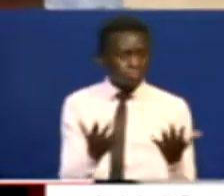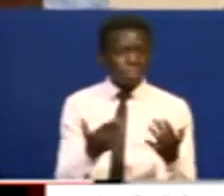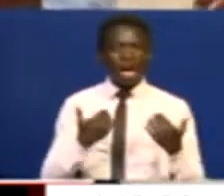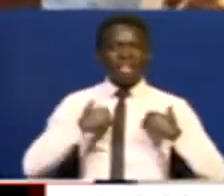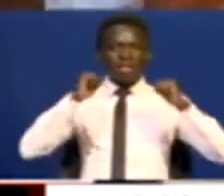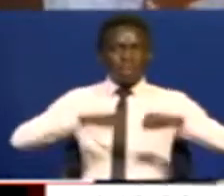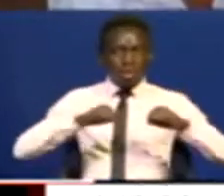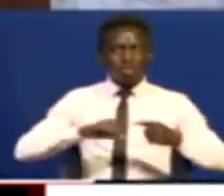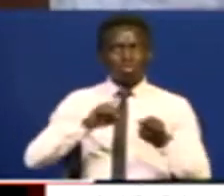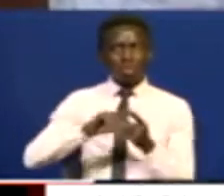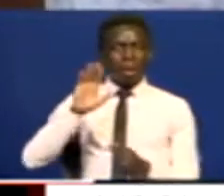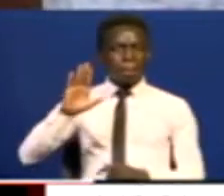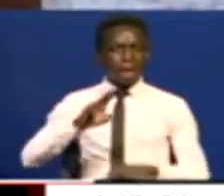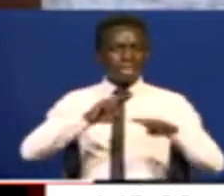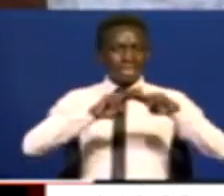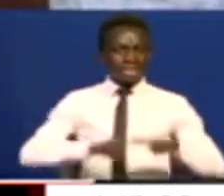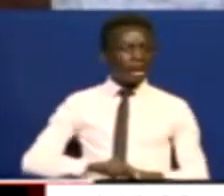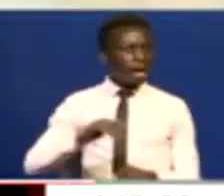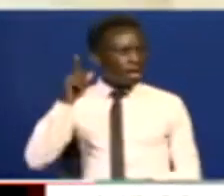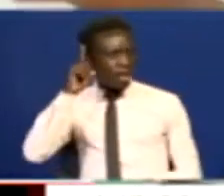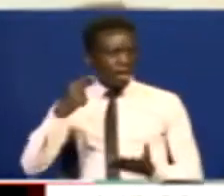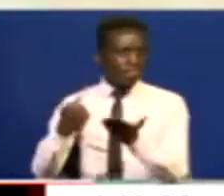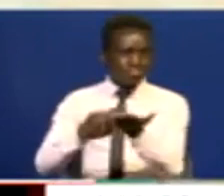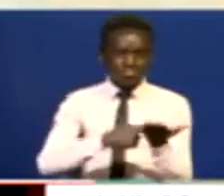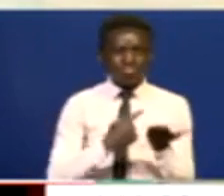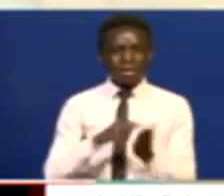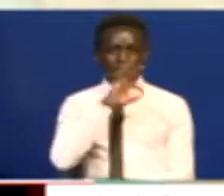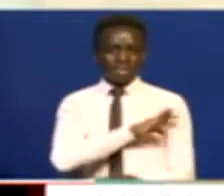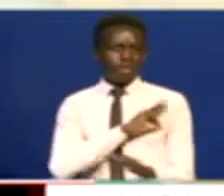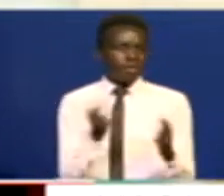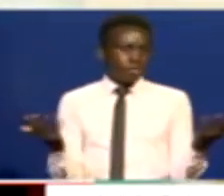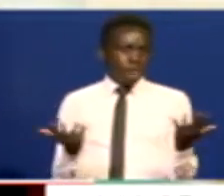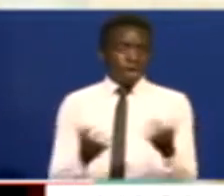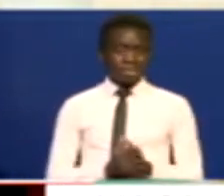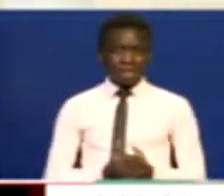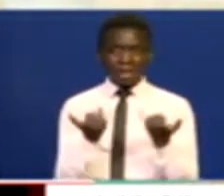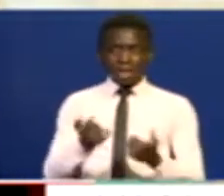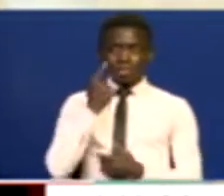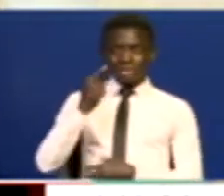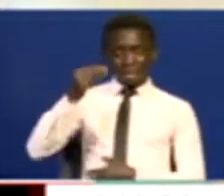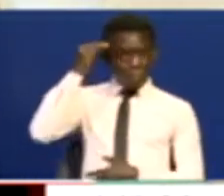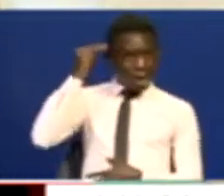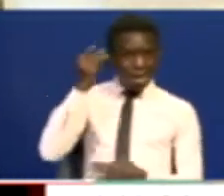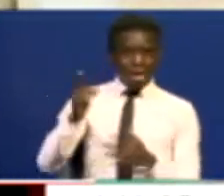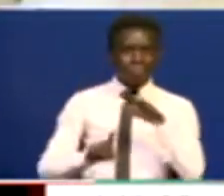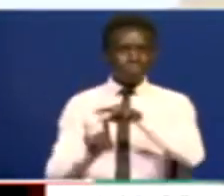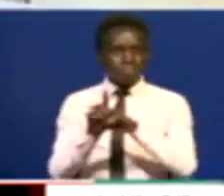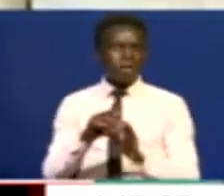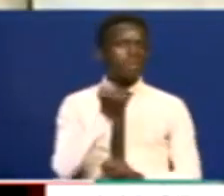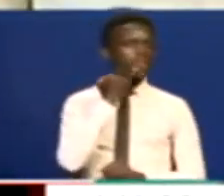plenary sittings allowances being scrapped. This has seen county assemblies in Mandera, Nakuru,